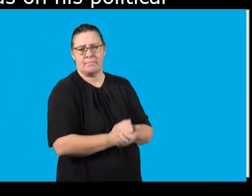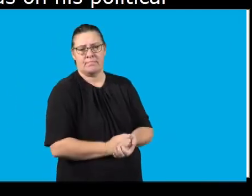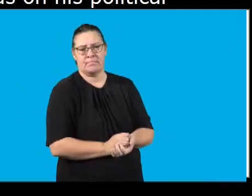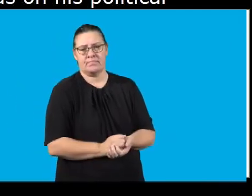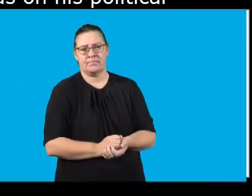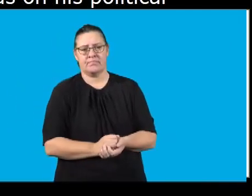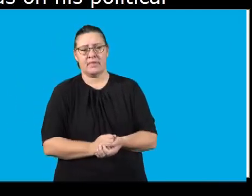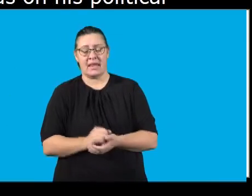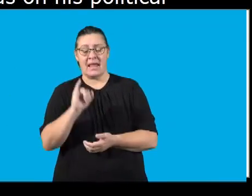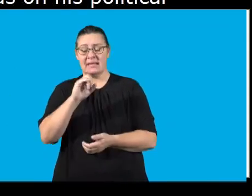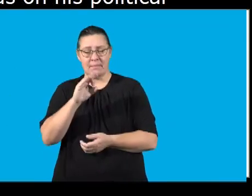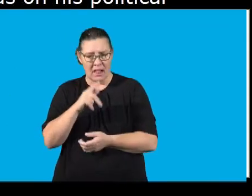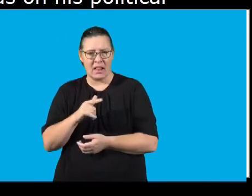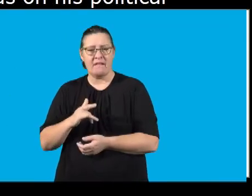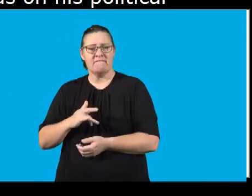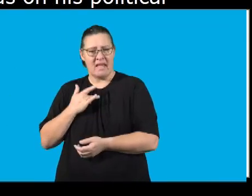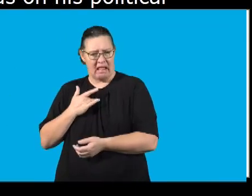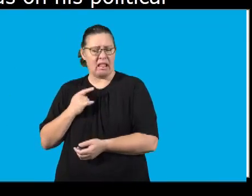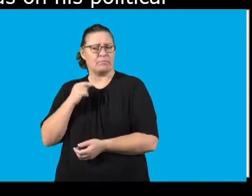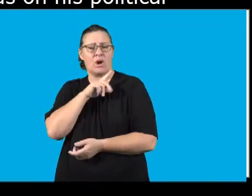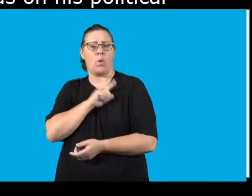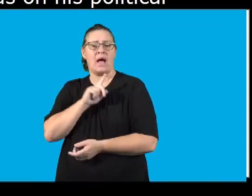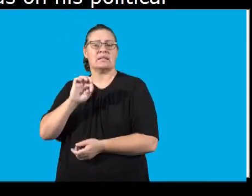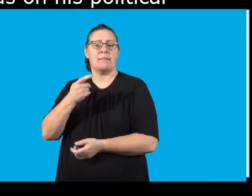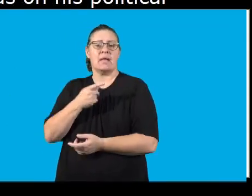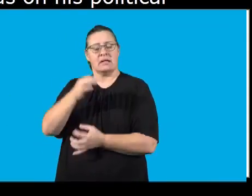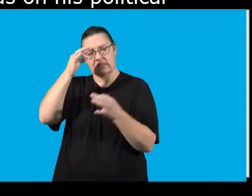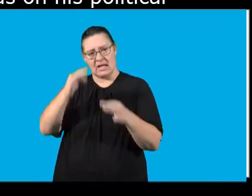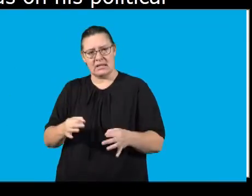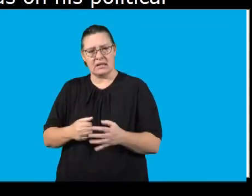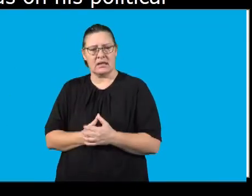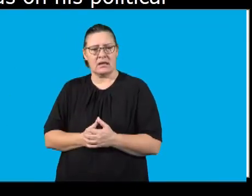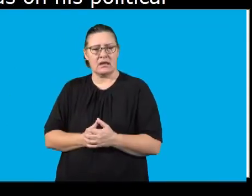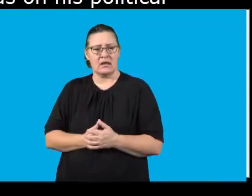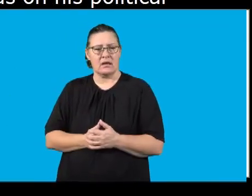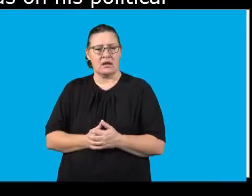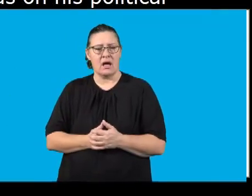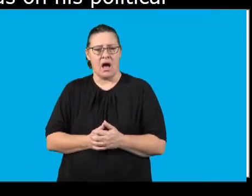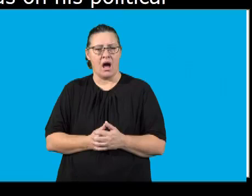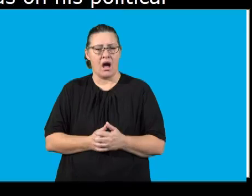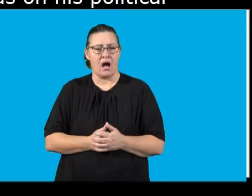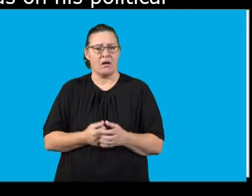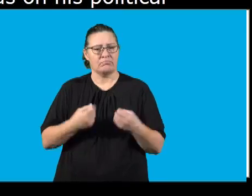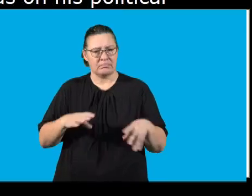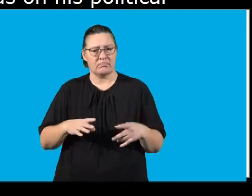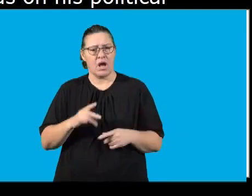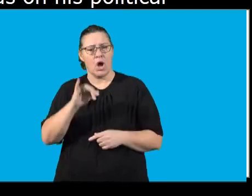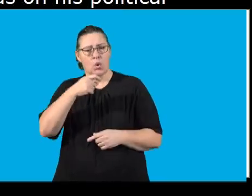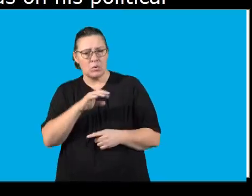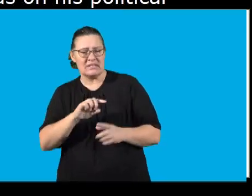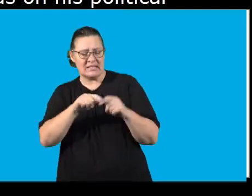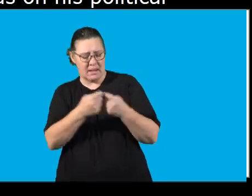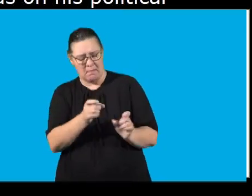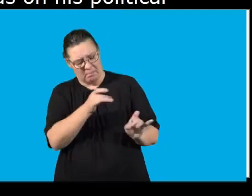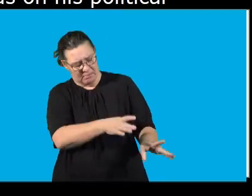okay? And then Isabel feels a sense of betrayal when Tami decides to quit the quiz team to focus on his political